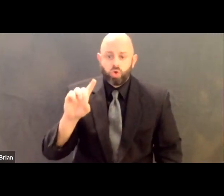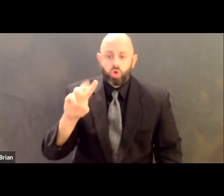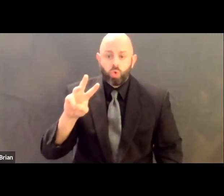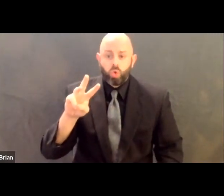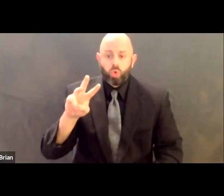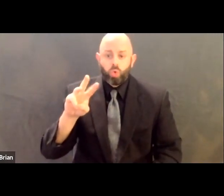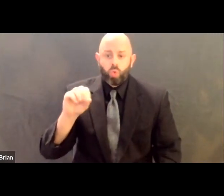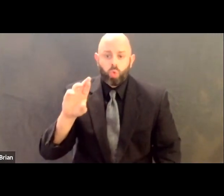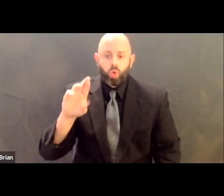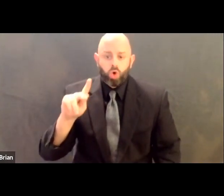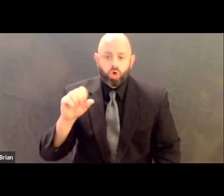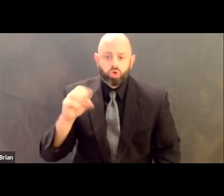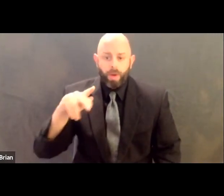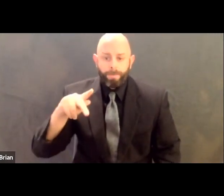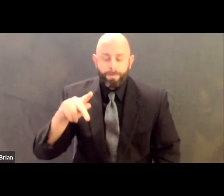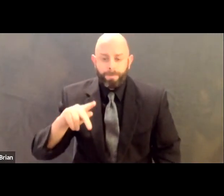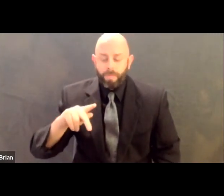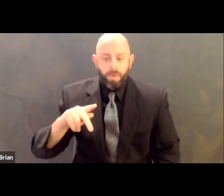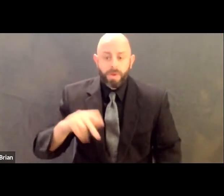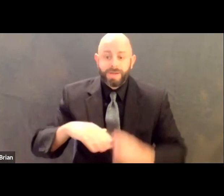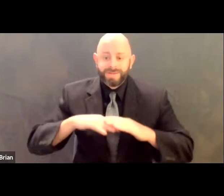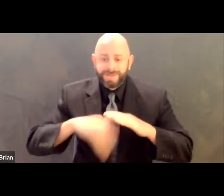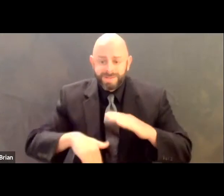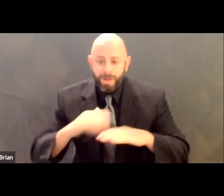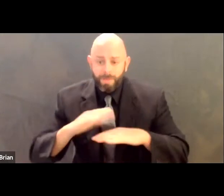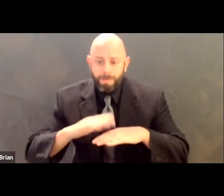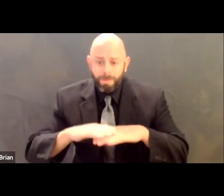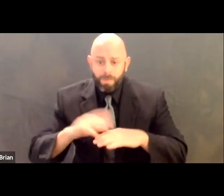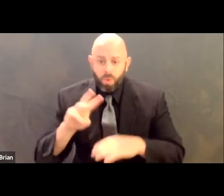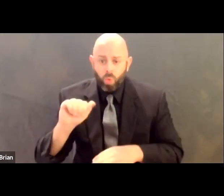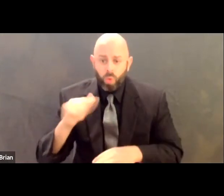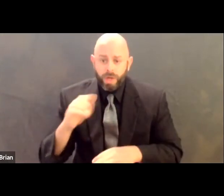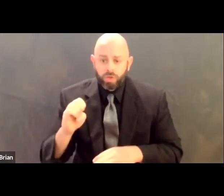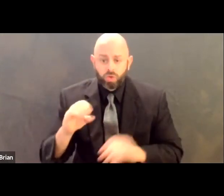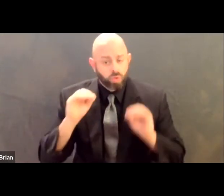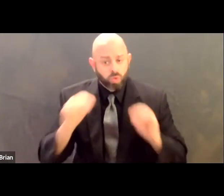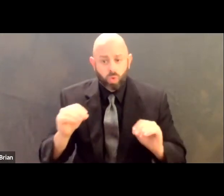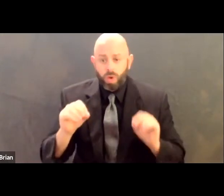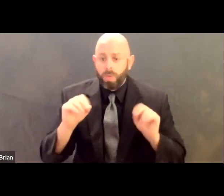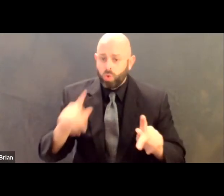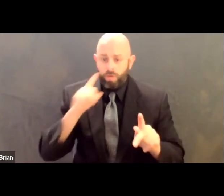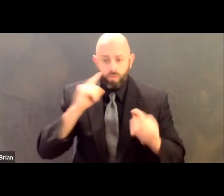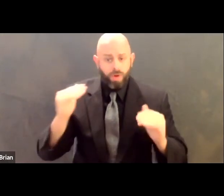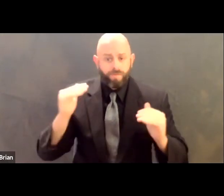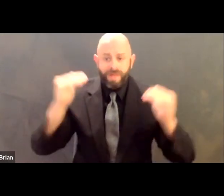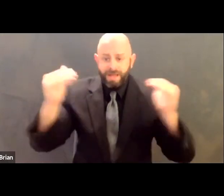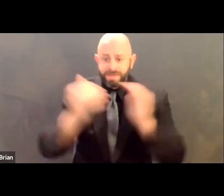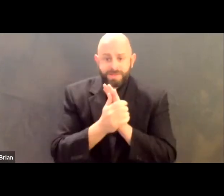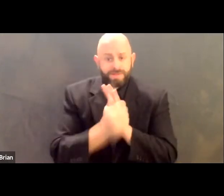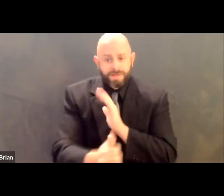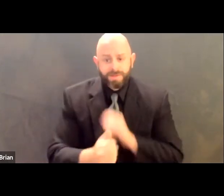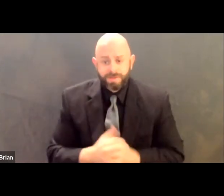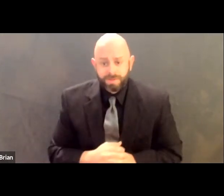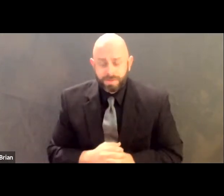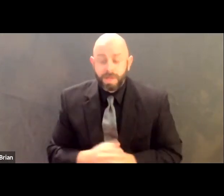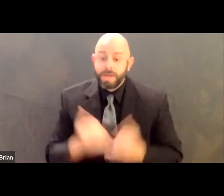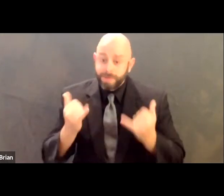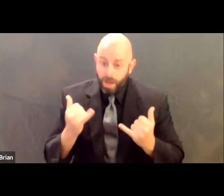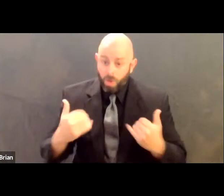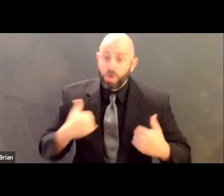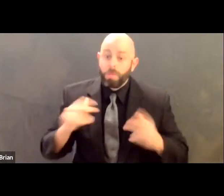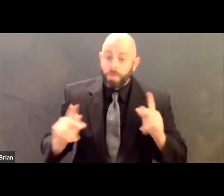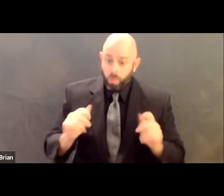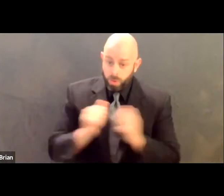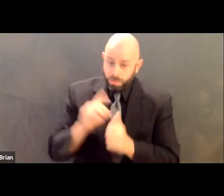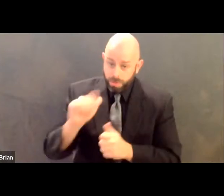no opportunity for advancement or skills upgrading. Now, young people with disabilities must apply